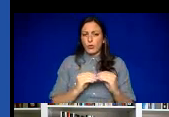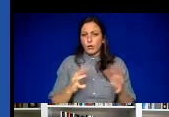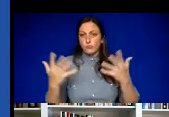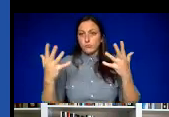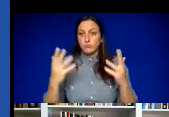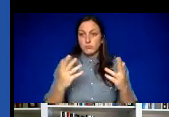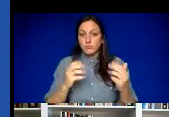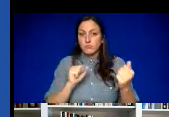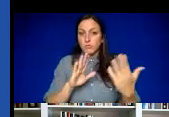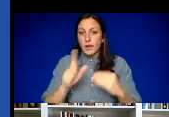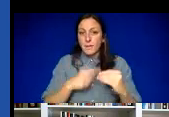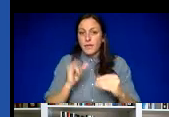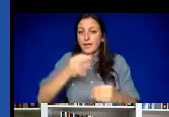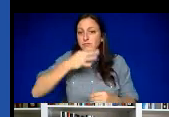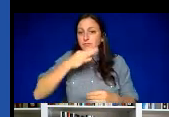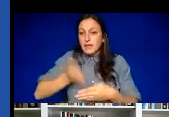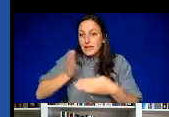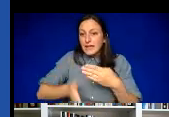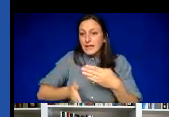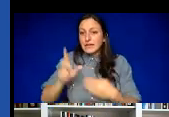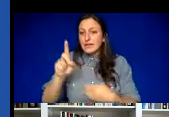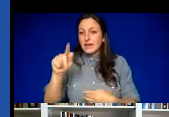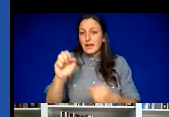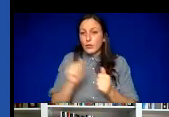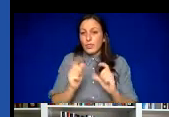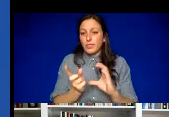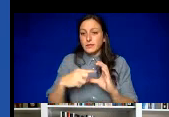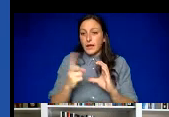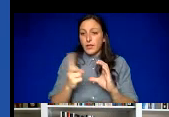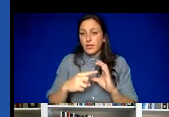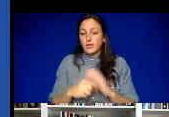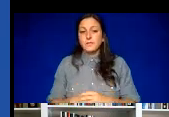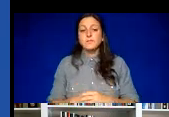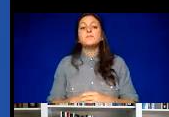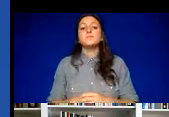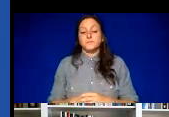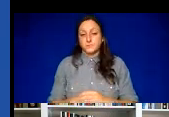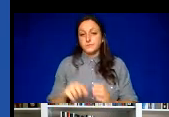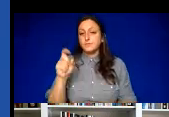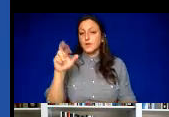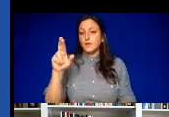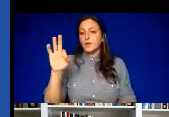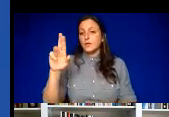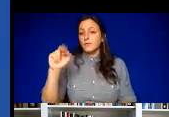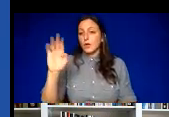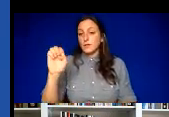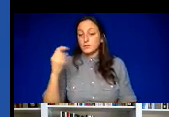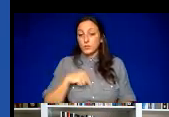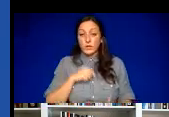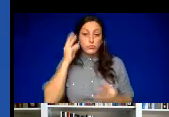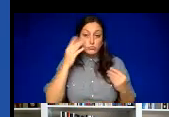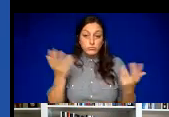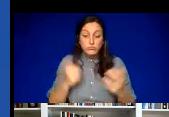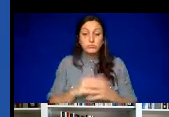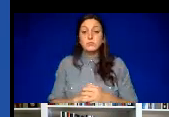date? Well, I think the factors that we had in mind were, one, the potential